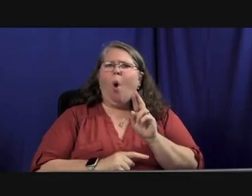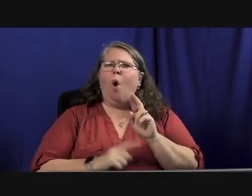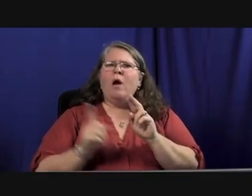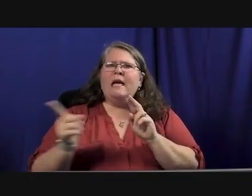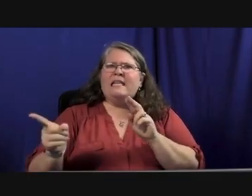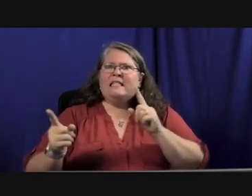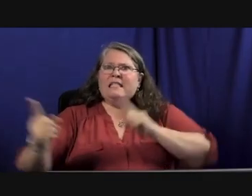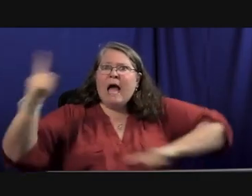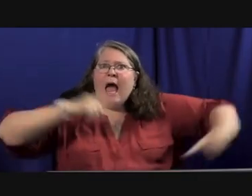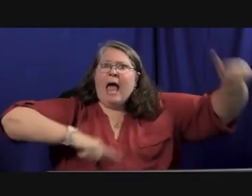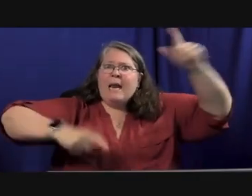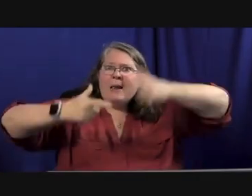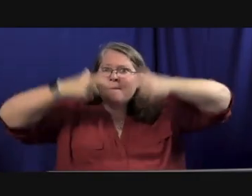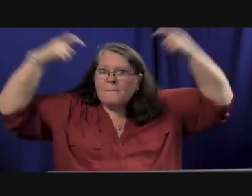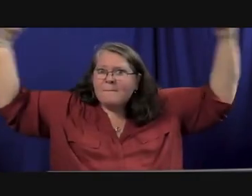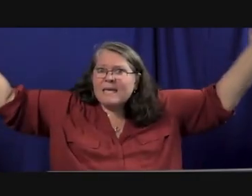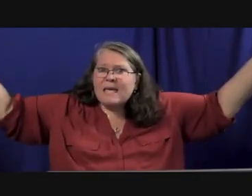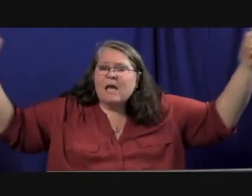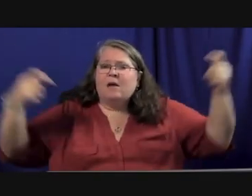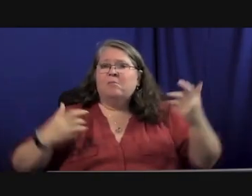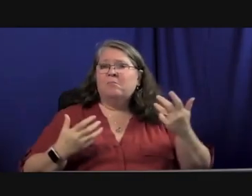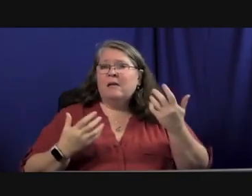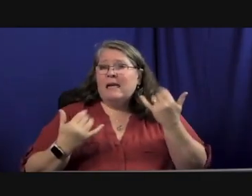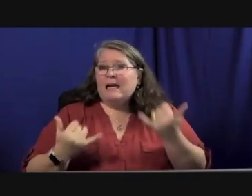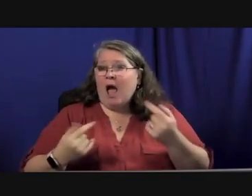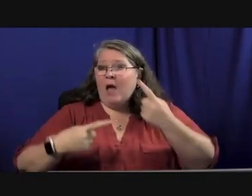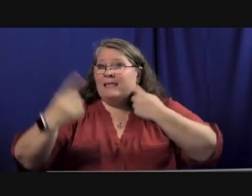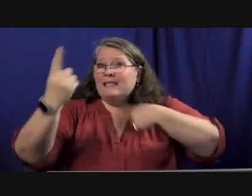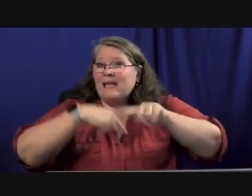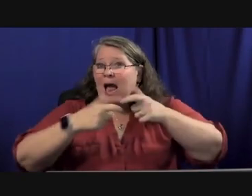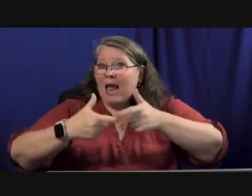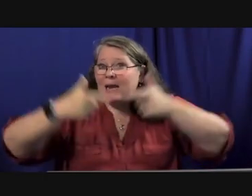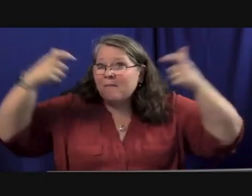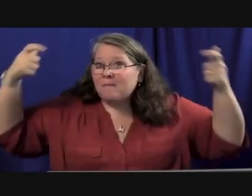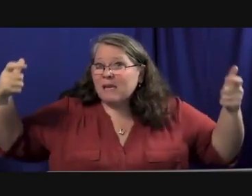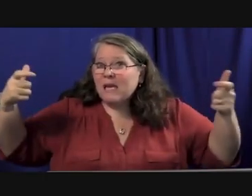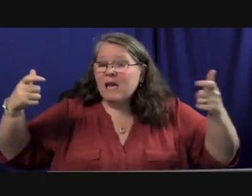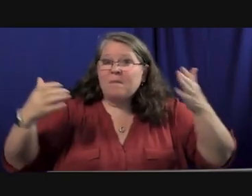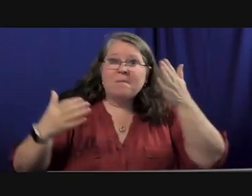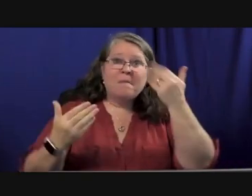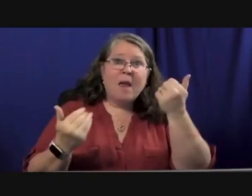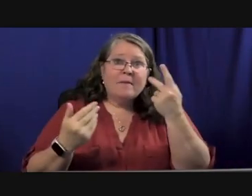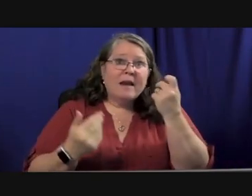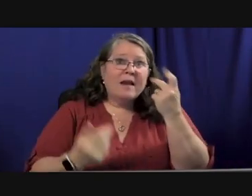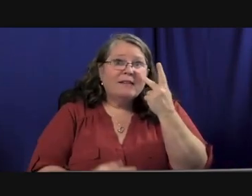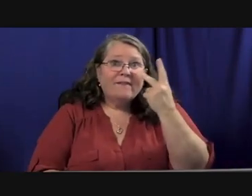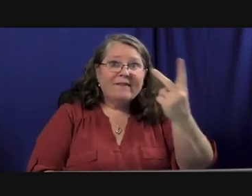that either is typical for the deaf community